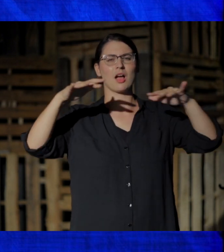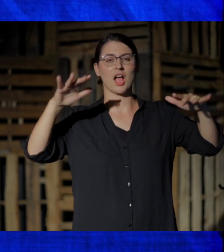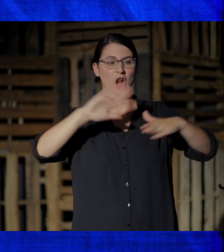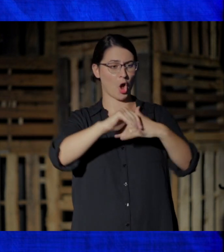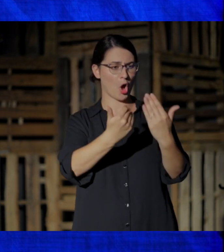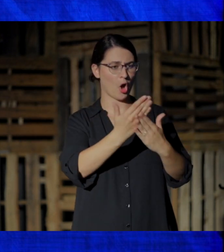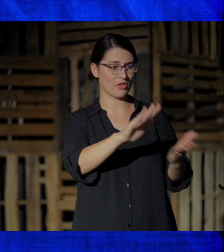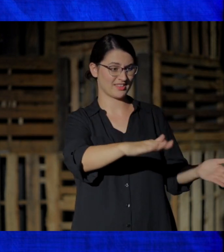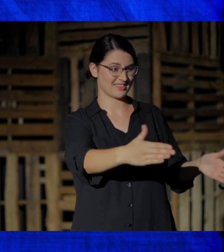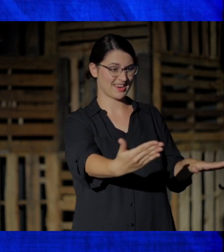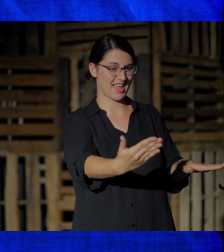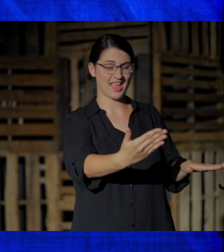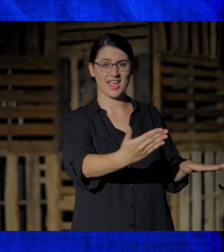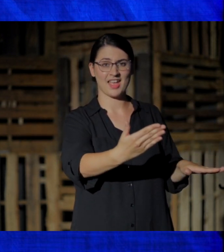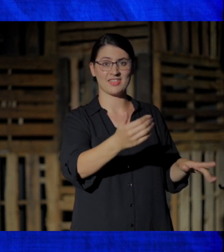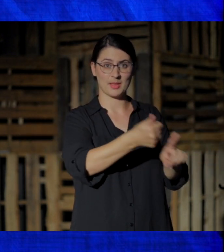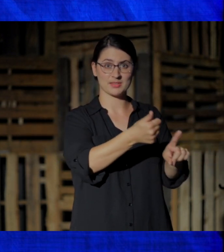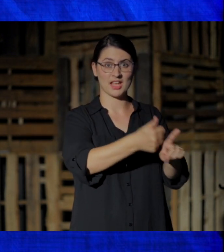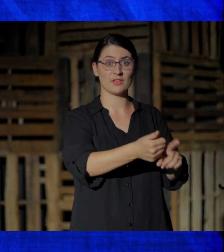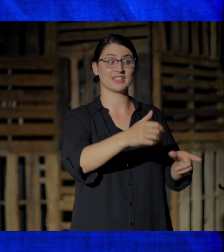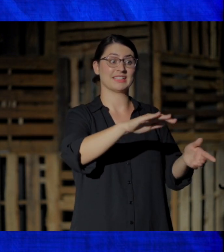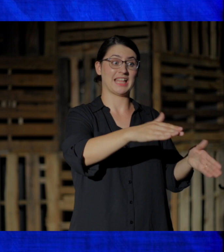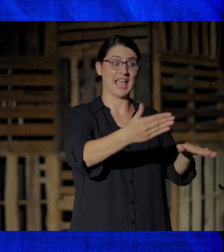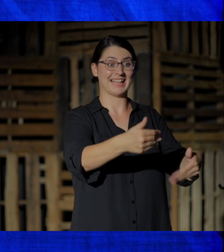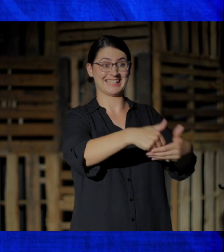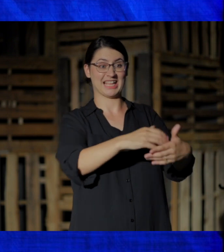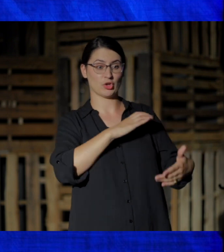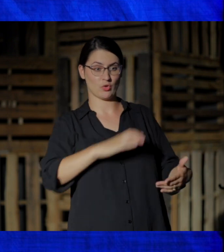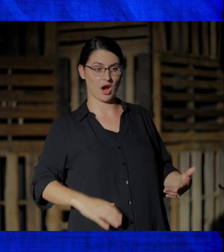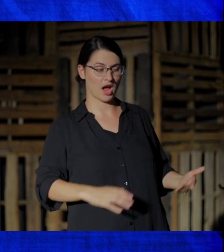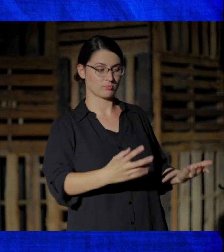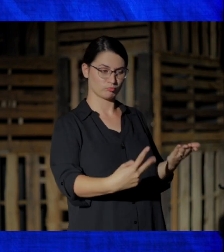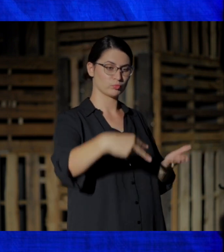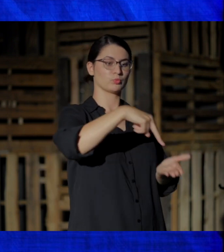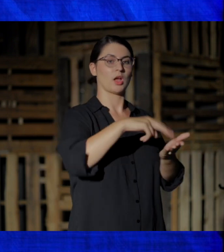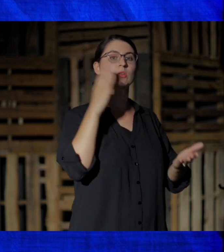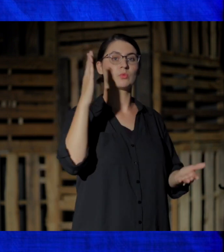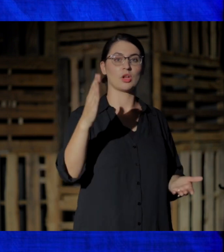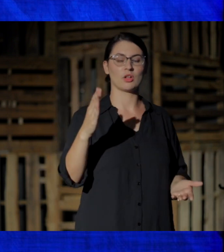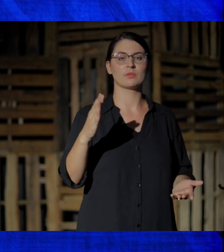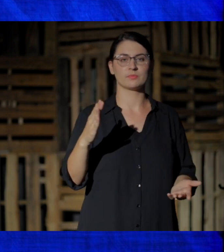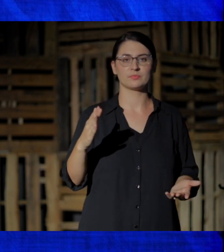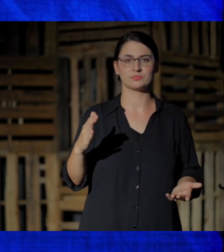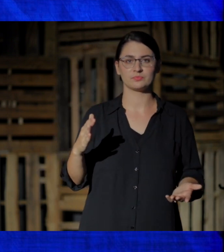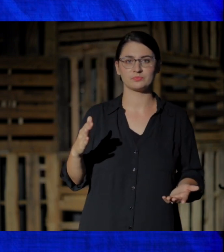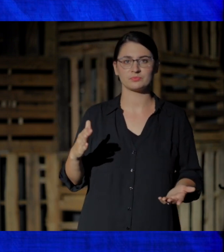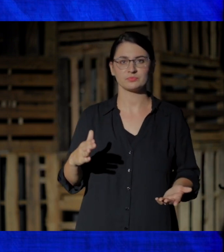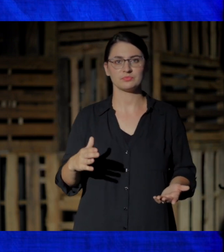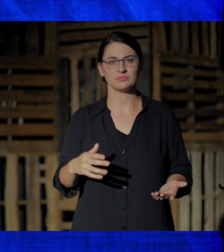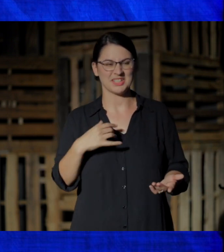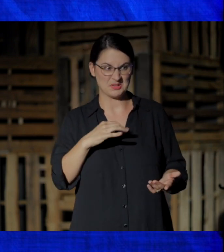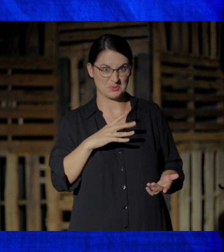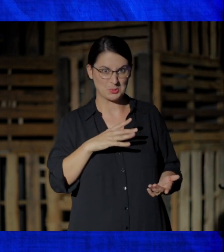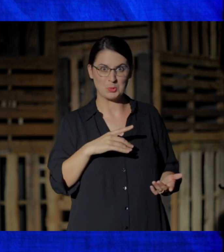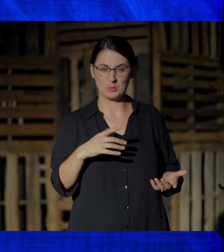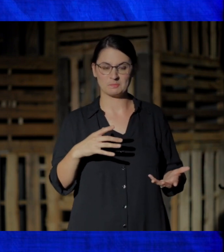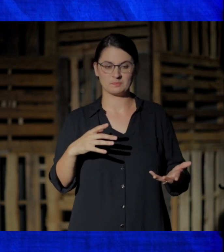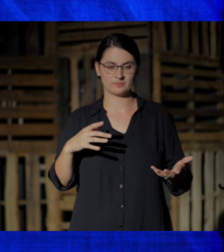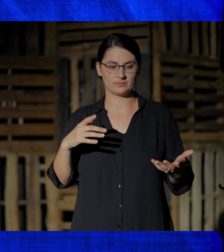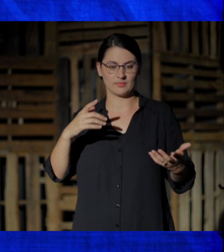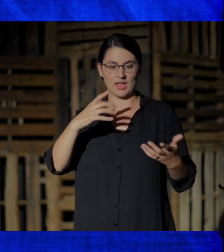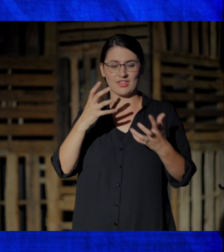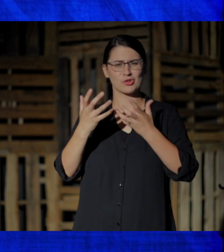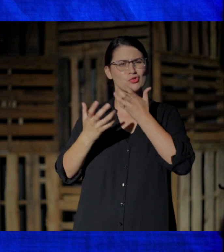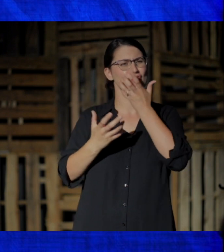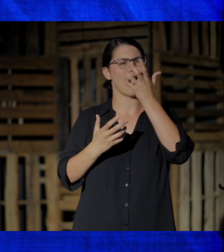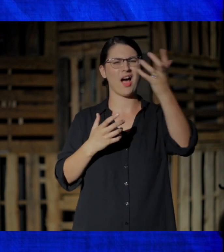Now, these little metaphors are really cool. All right. So he goes, the cry of a command,